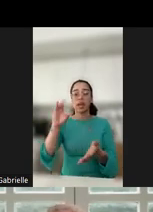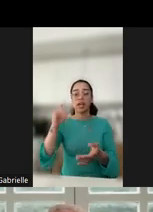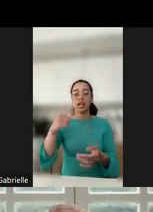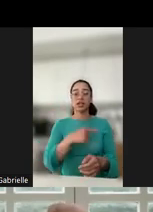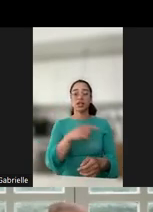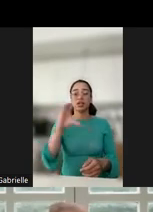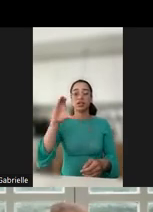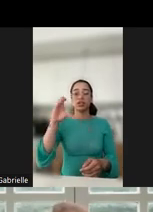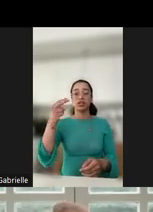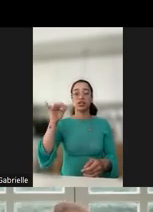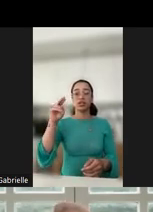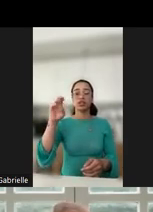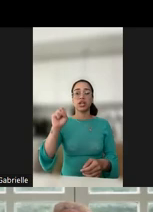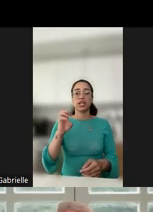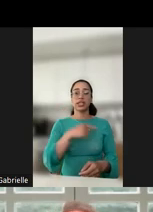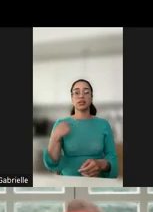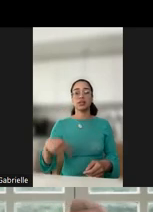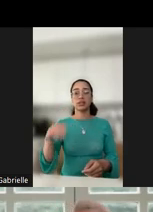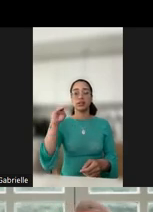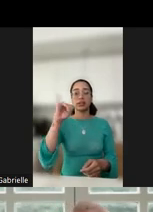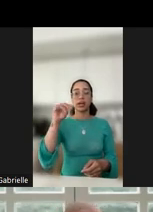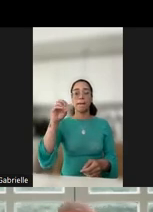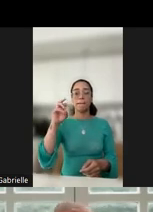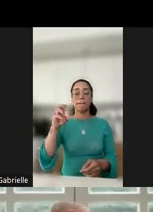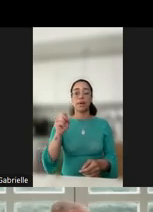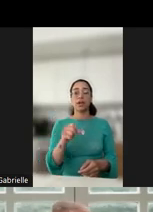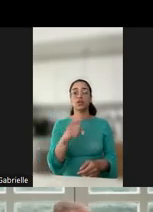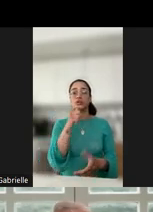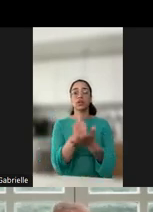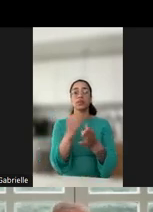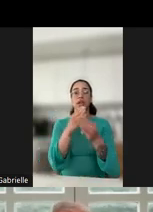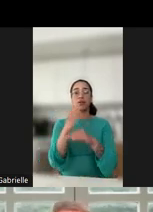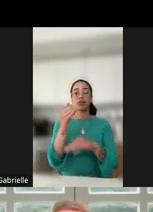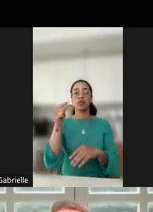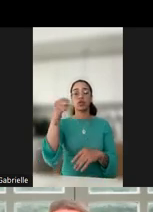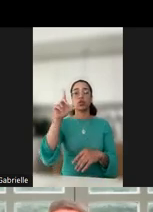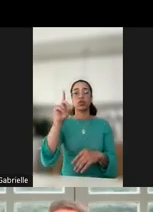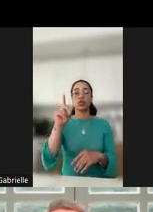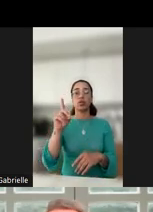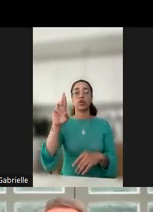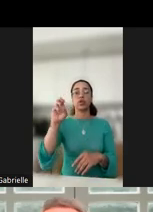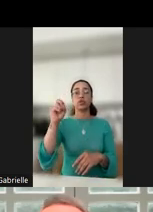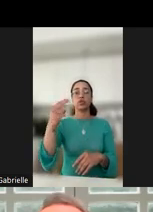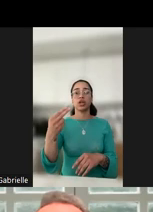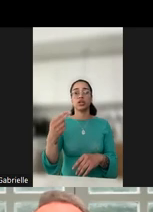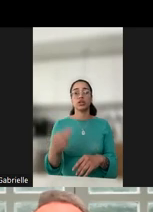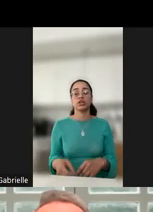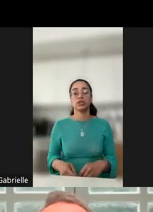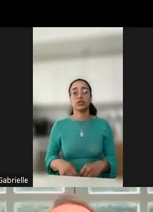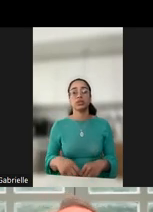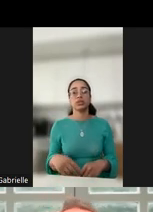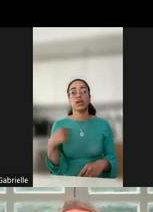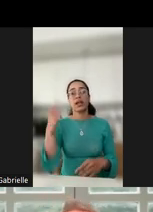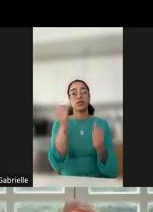1849 and onwards after the gold rush started. So with that, I think I would like